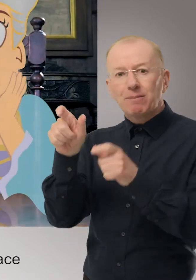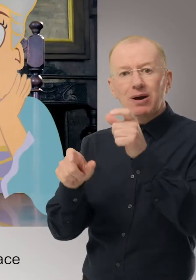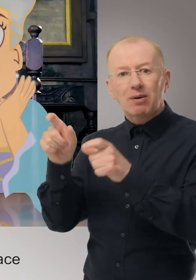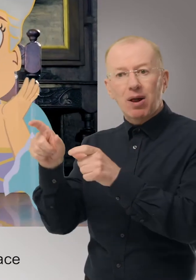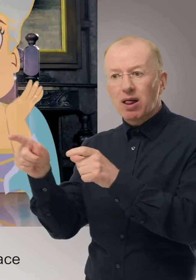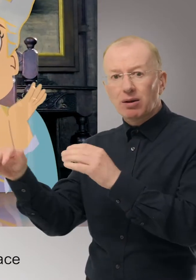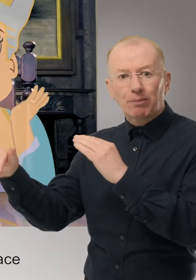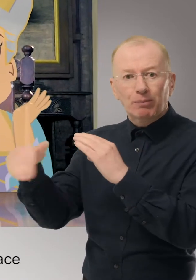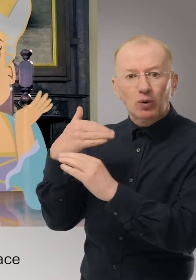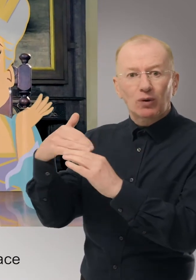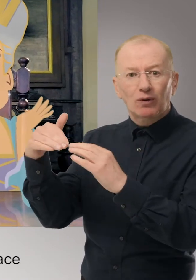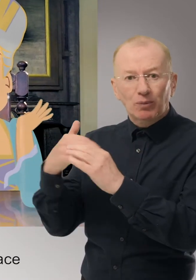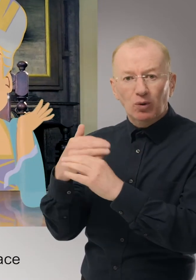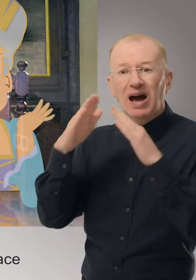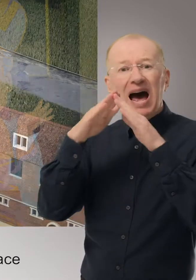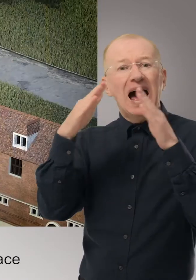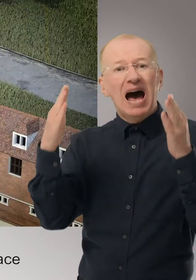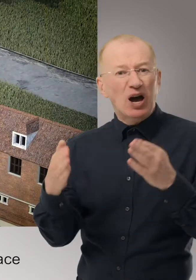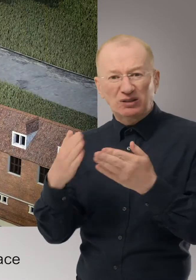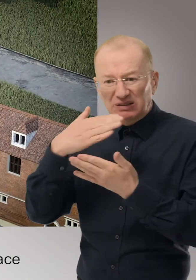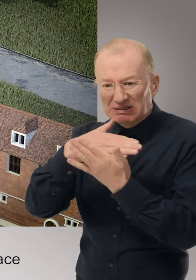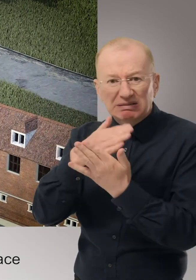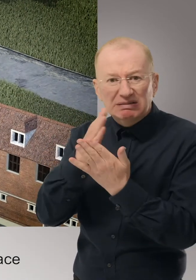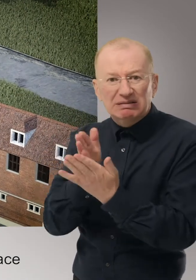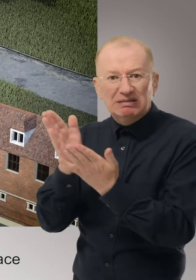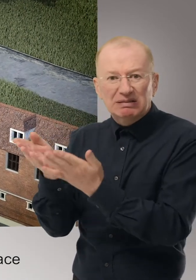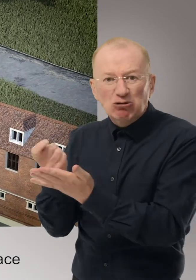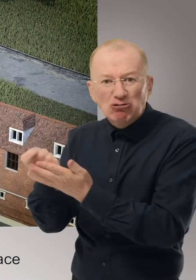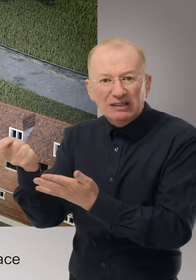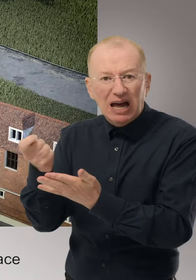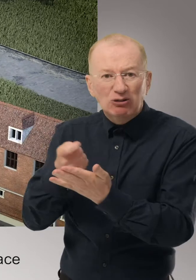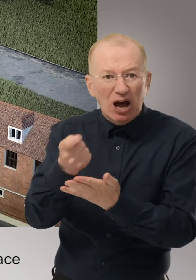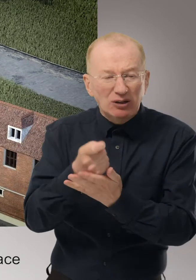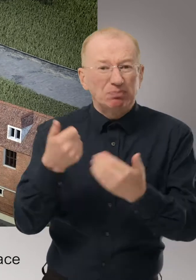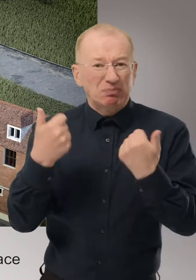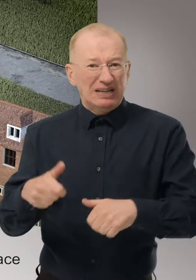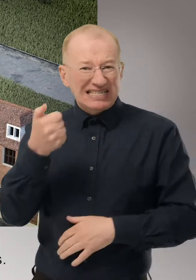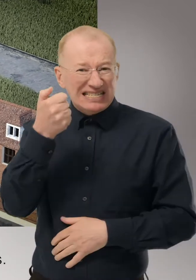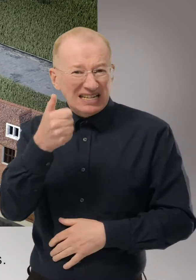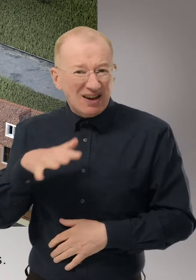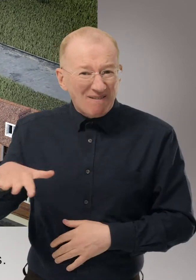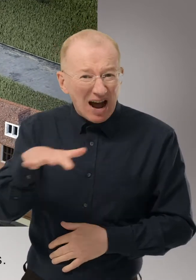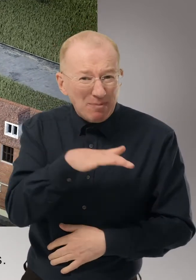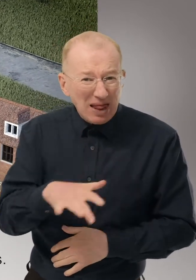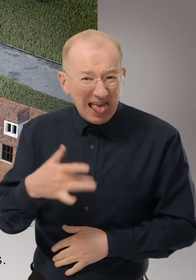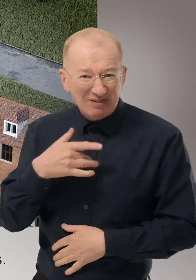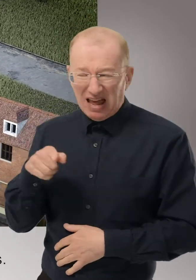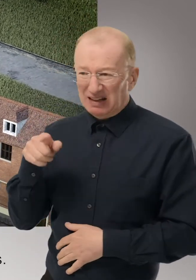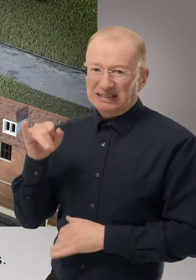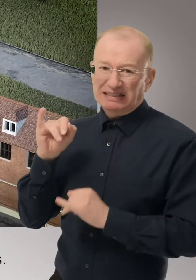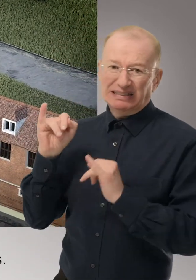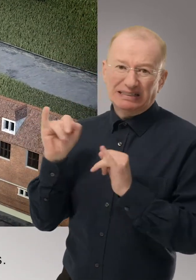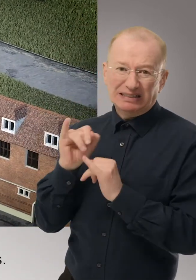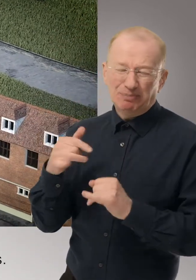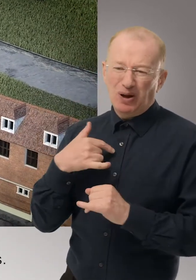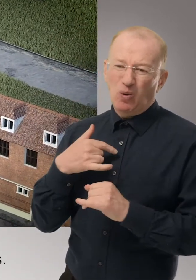But my solitude was soon broken. In truth, I began to wish for a return of peace, as the house was divided up